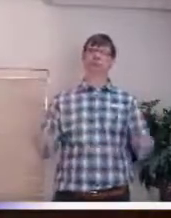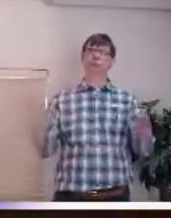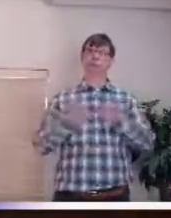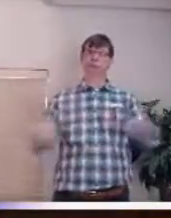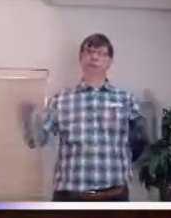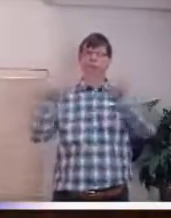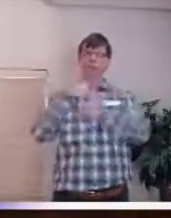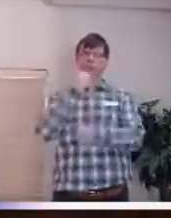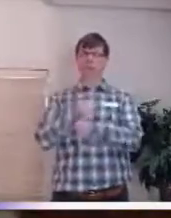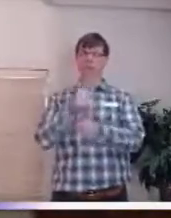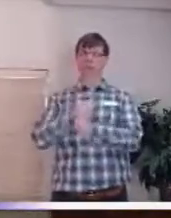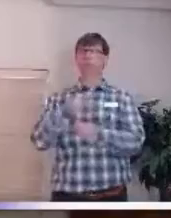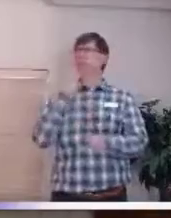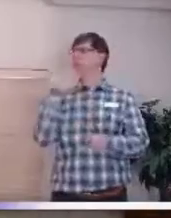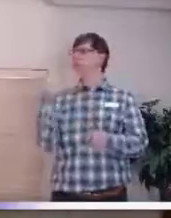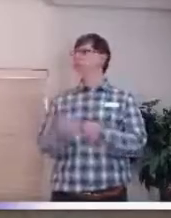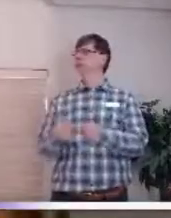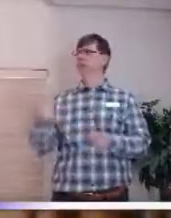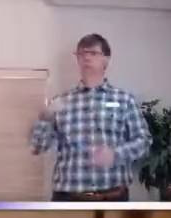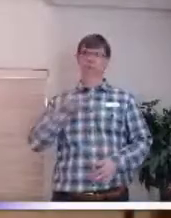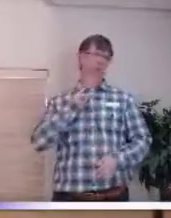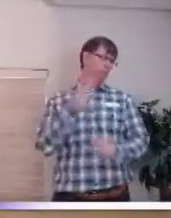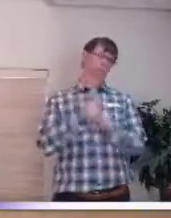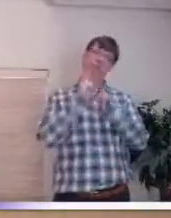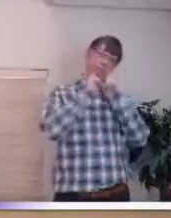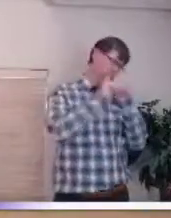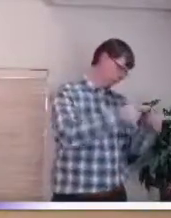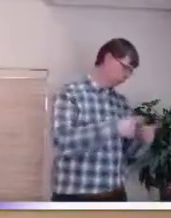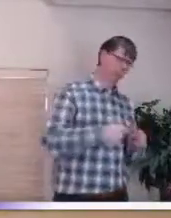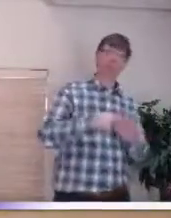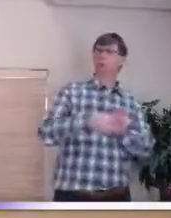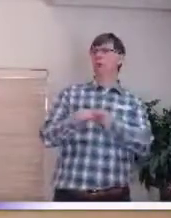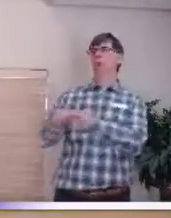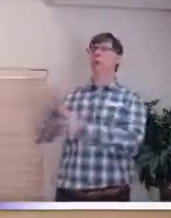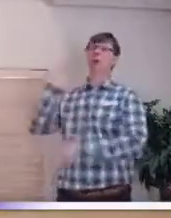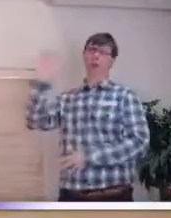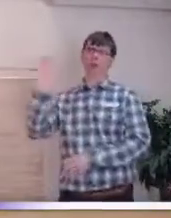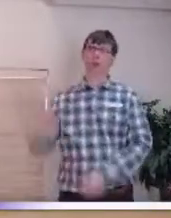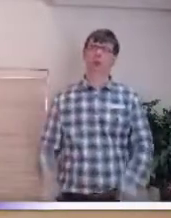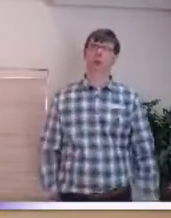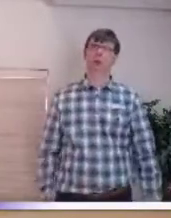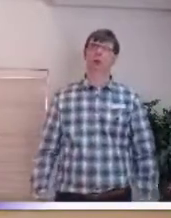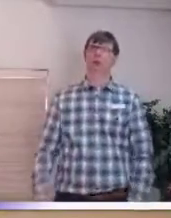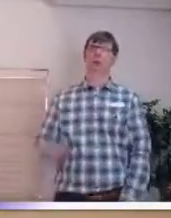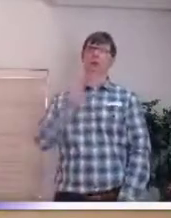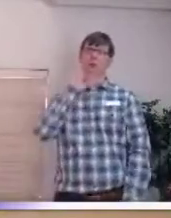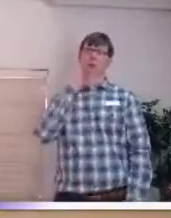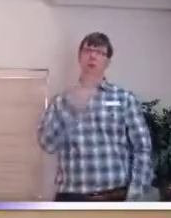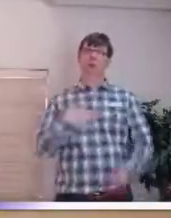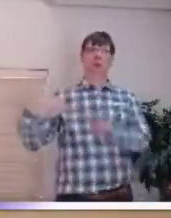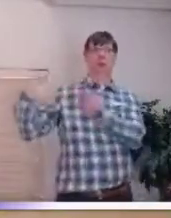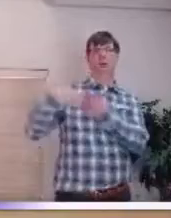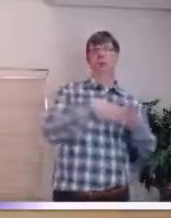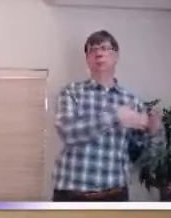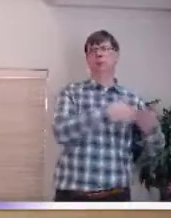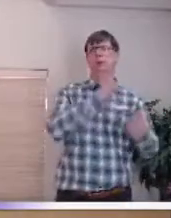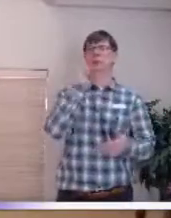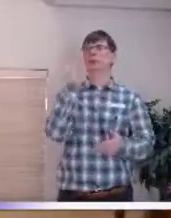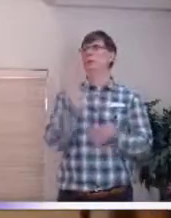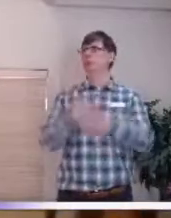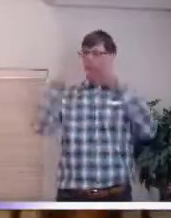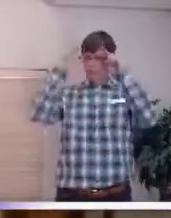my workshop today. I didn't ask her to do that. She like just shifted my